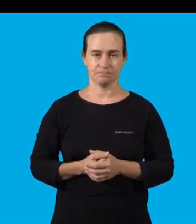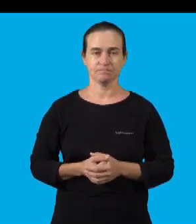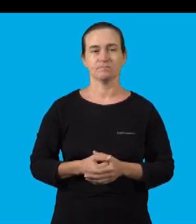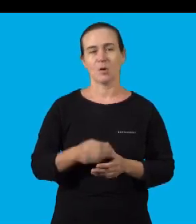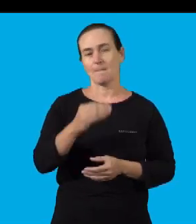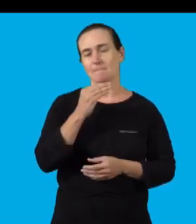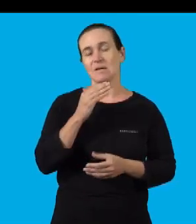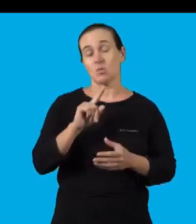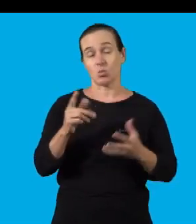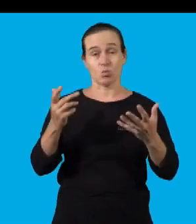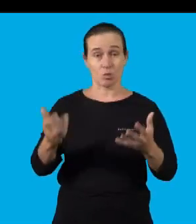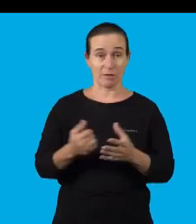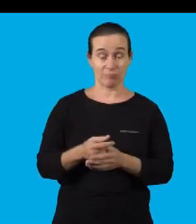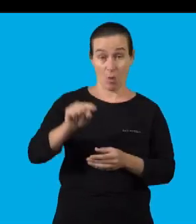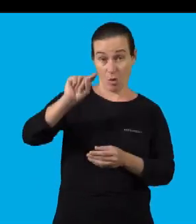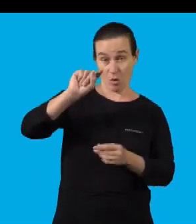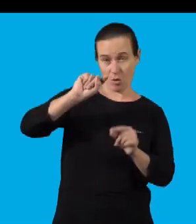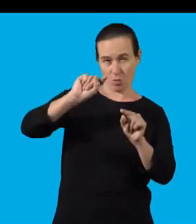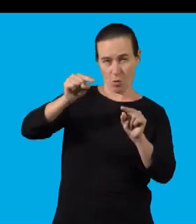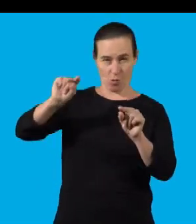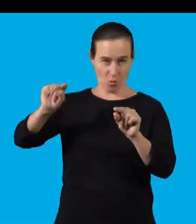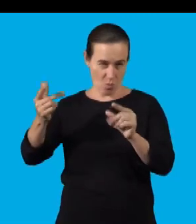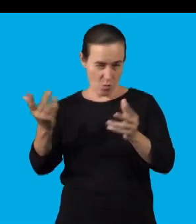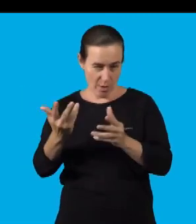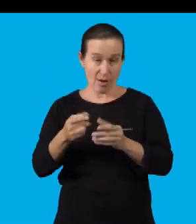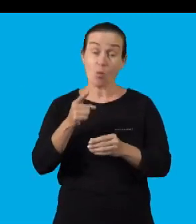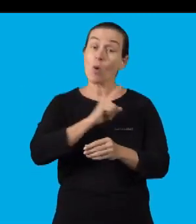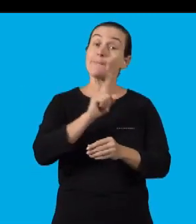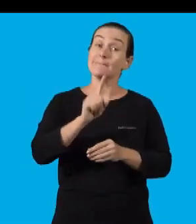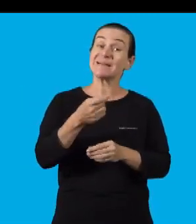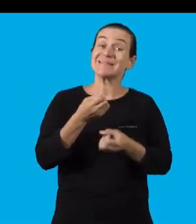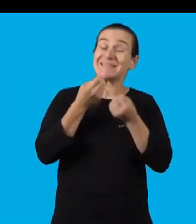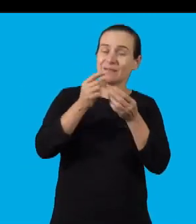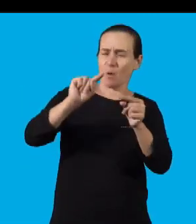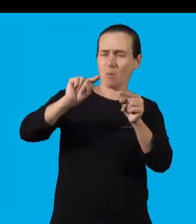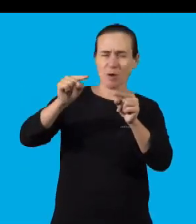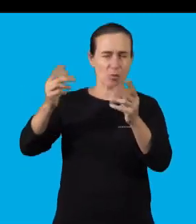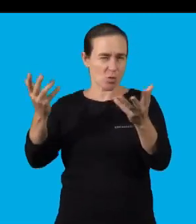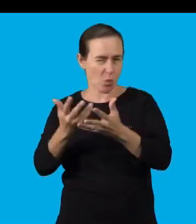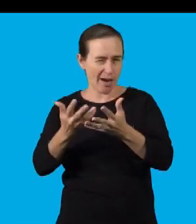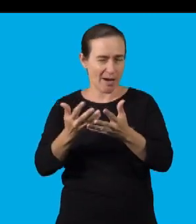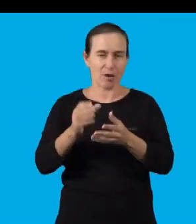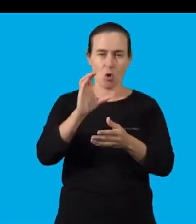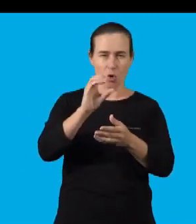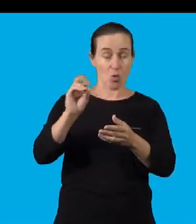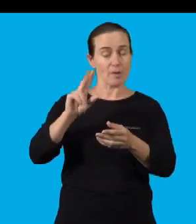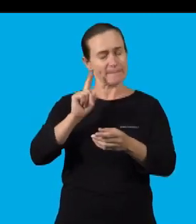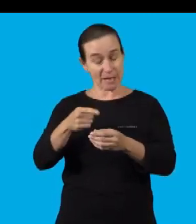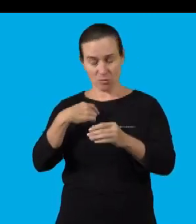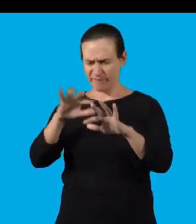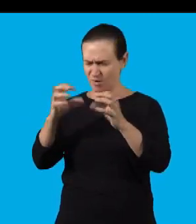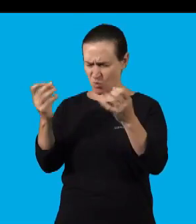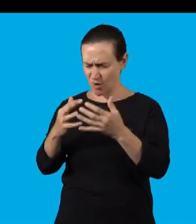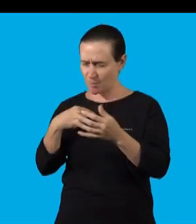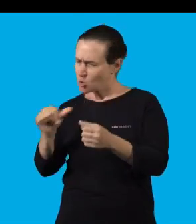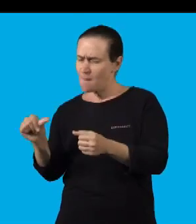22/3, which would then mean that the coordinates, because the question did ask for the coordinates, remember to always go back